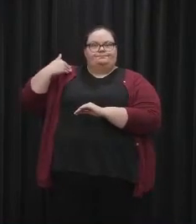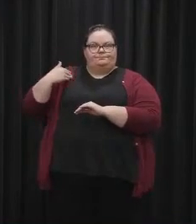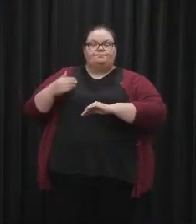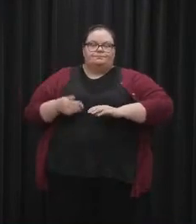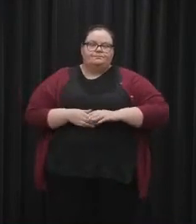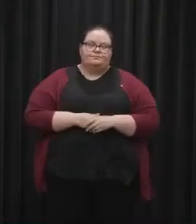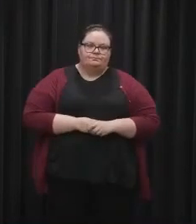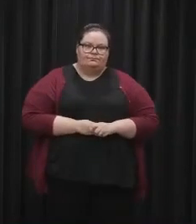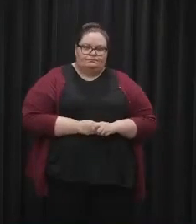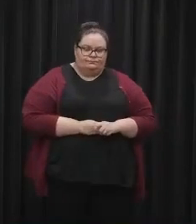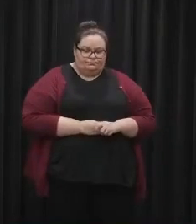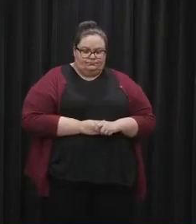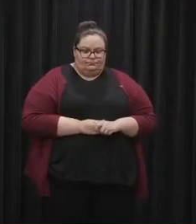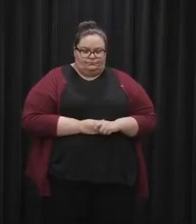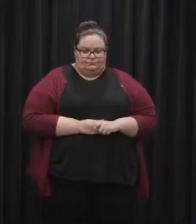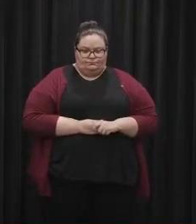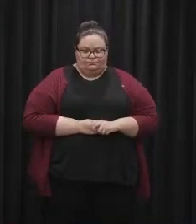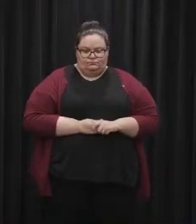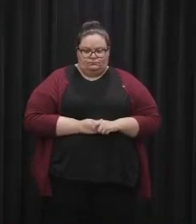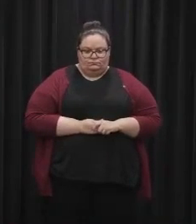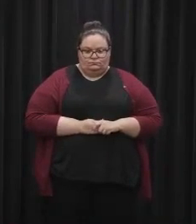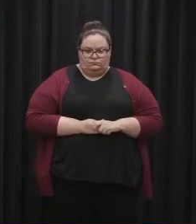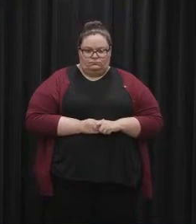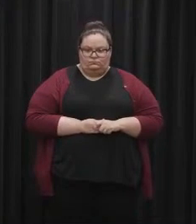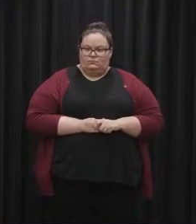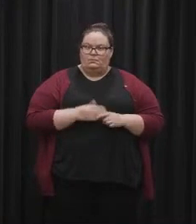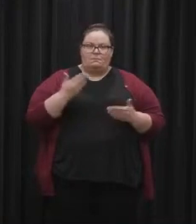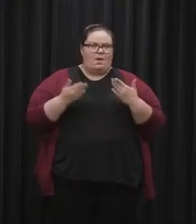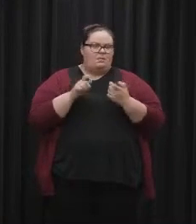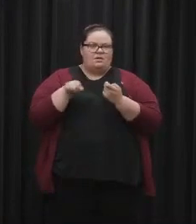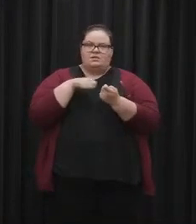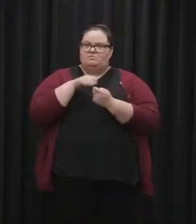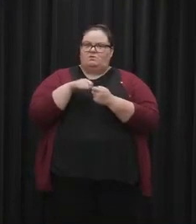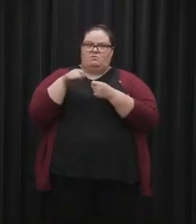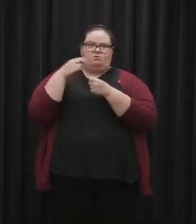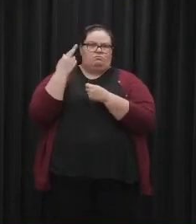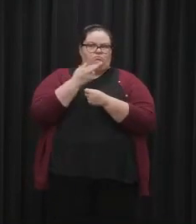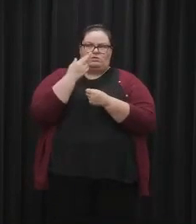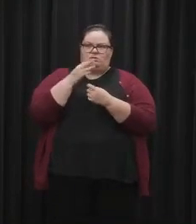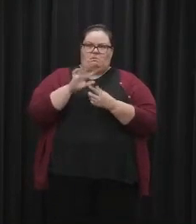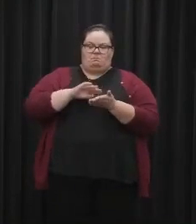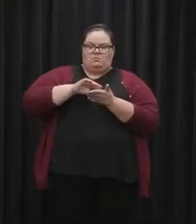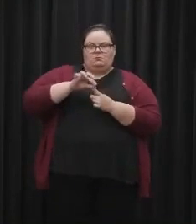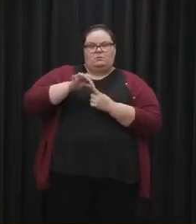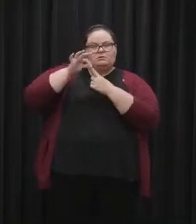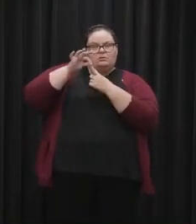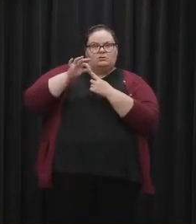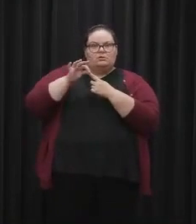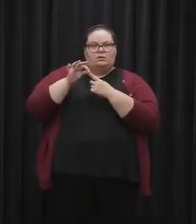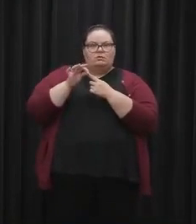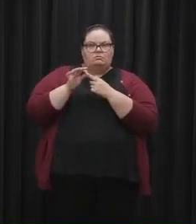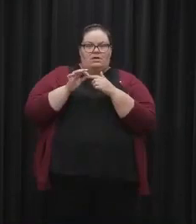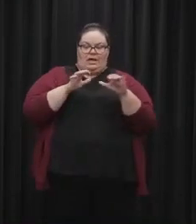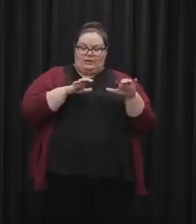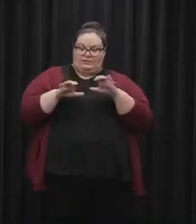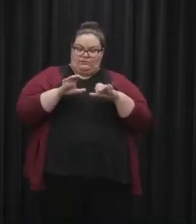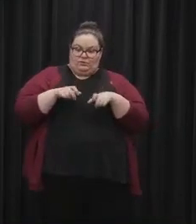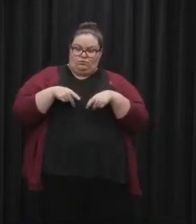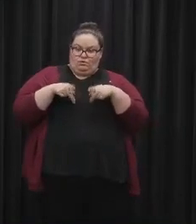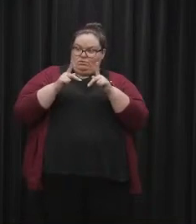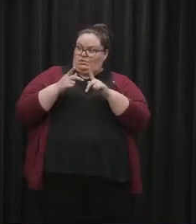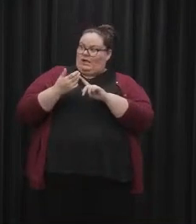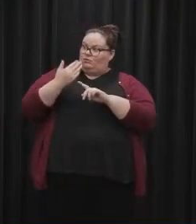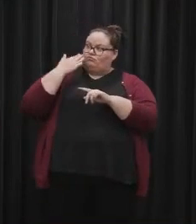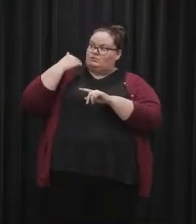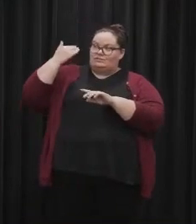yellow, those schools go back to yellow, and unless there's a specific reason for any exceptions, the activities that were allowed and that were normal